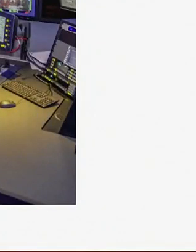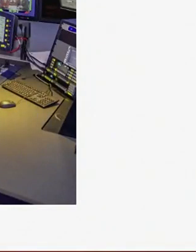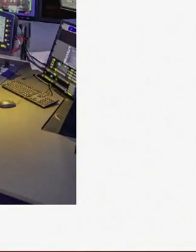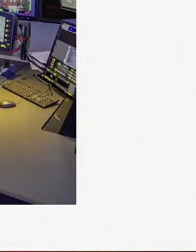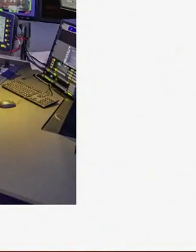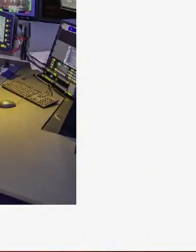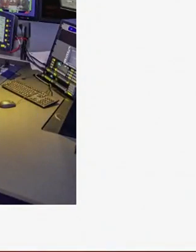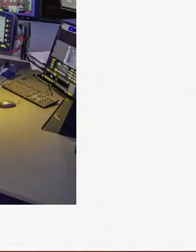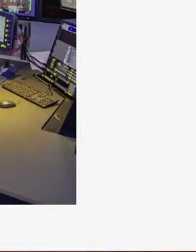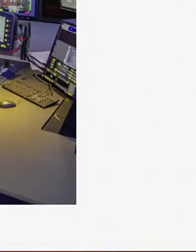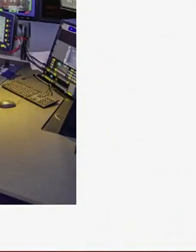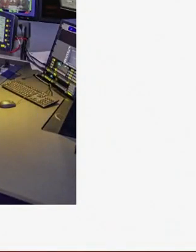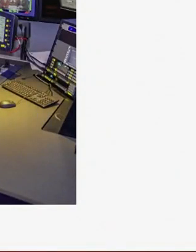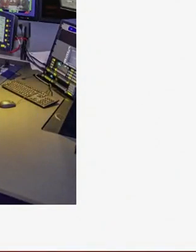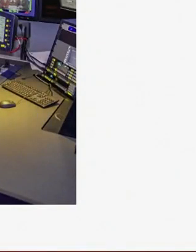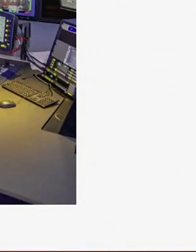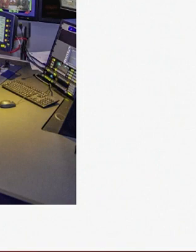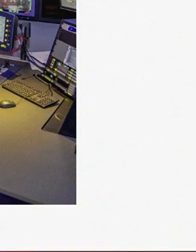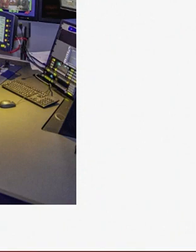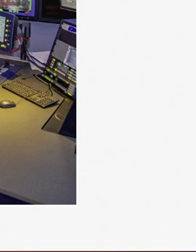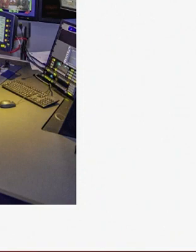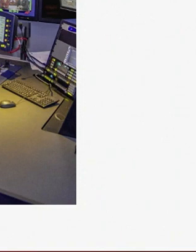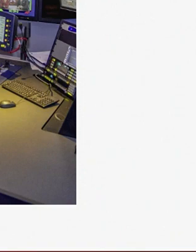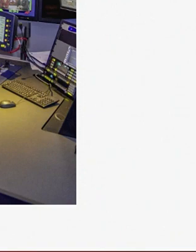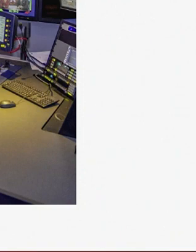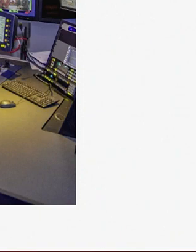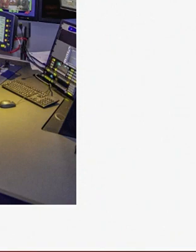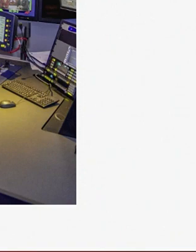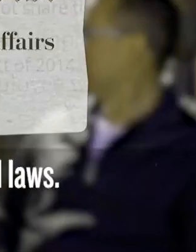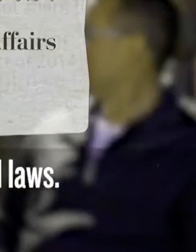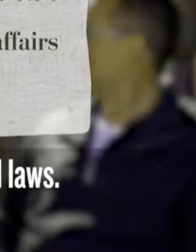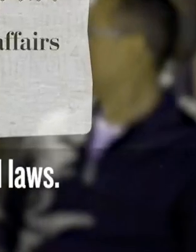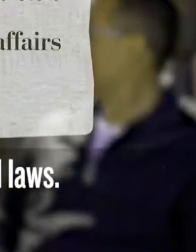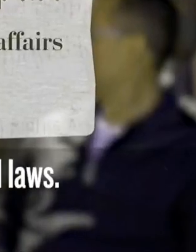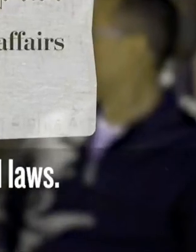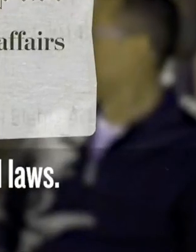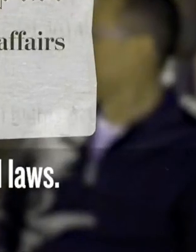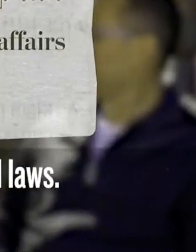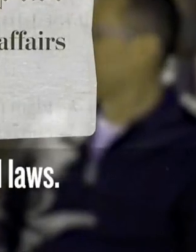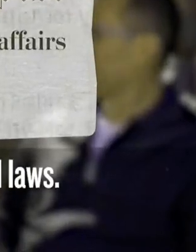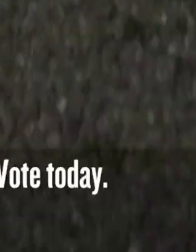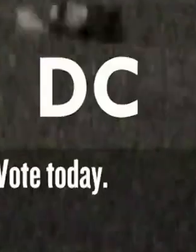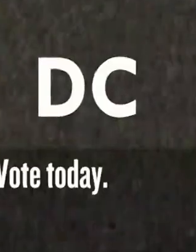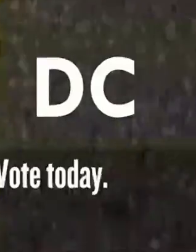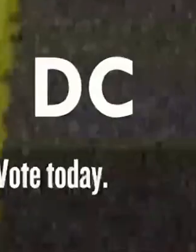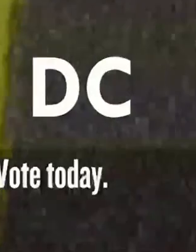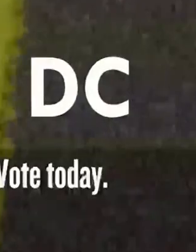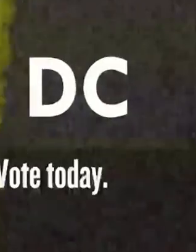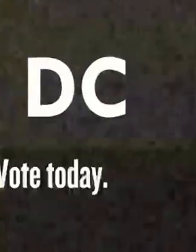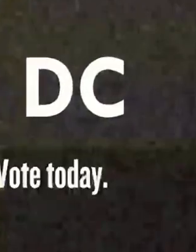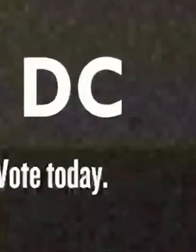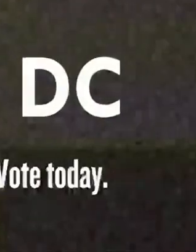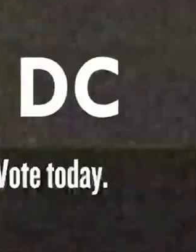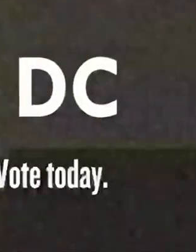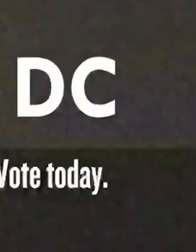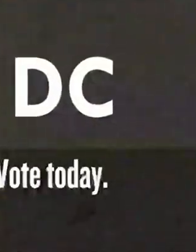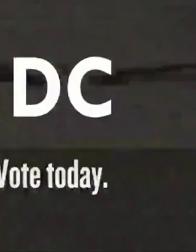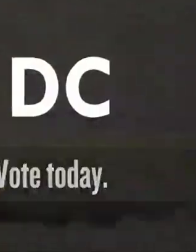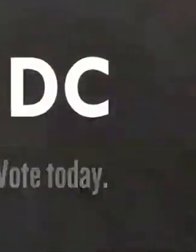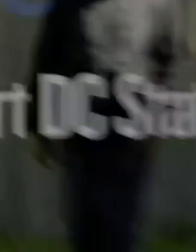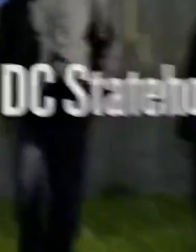We now return to our previously scheduled program, already in progress. David's local laws end taxation